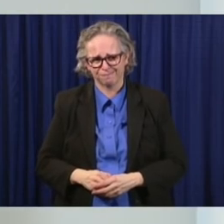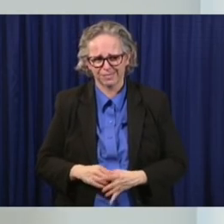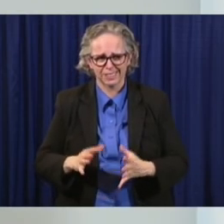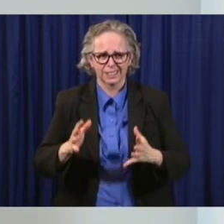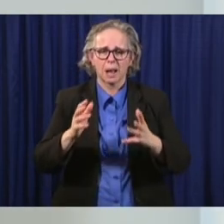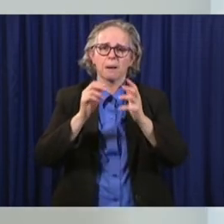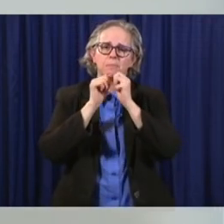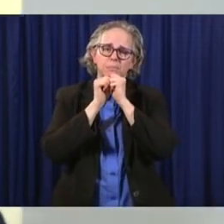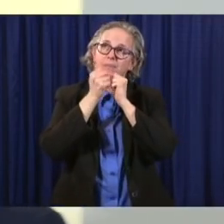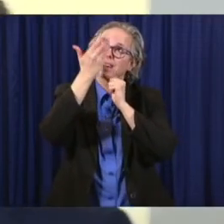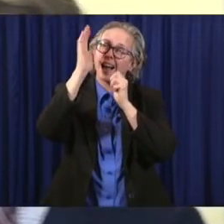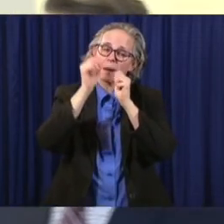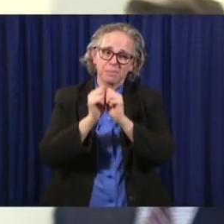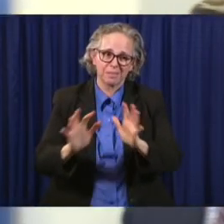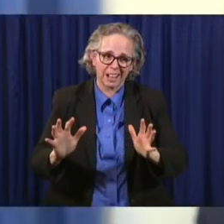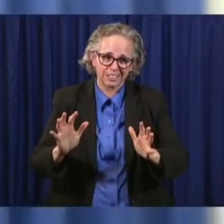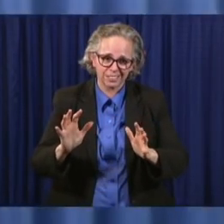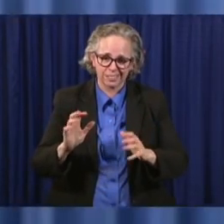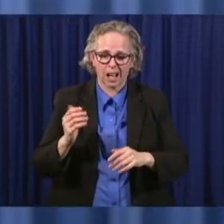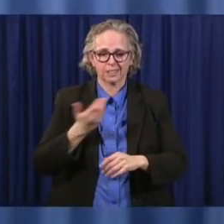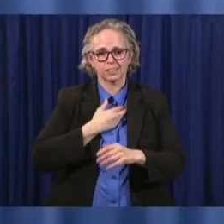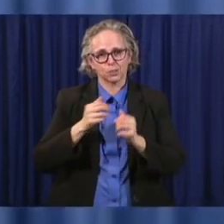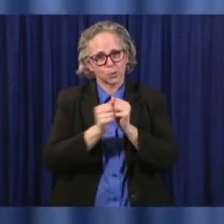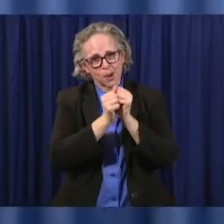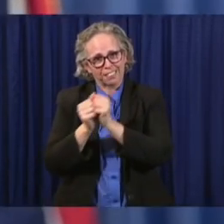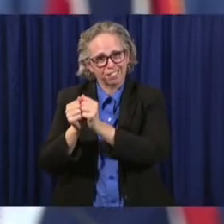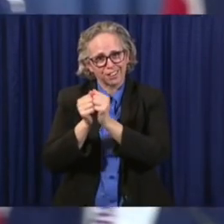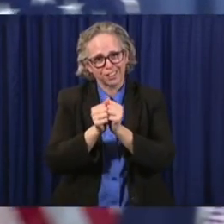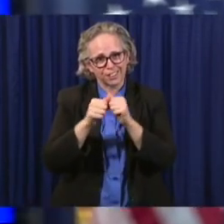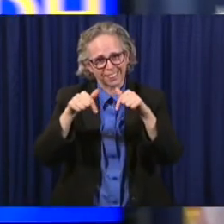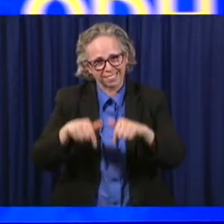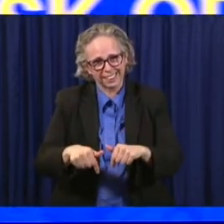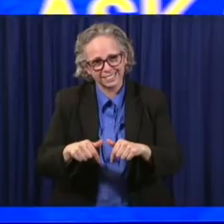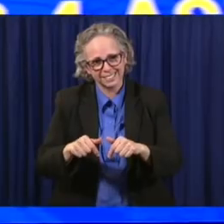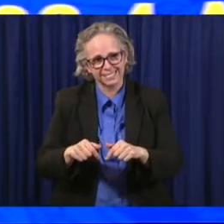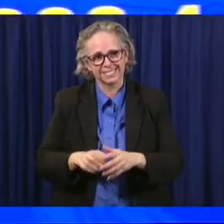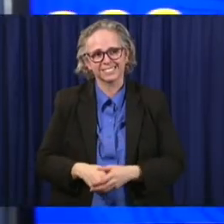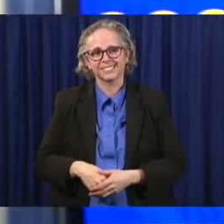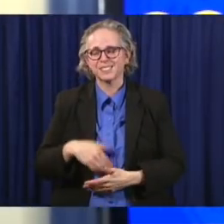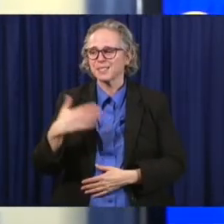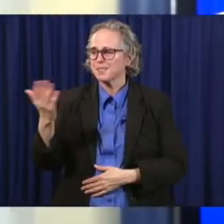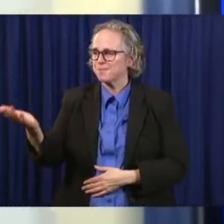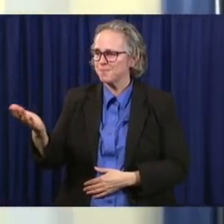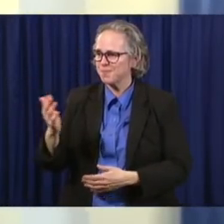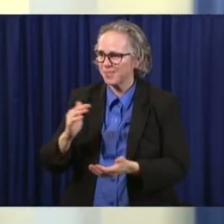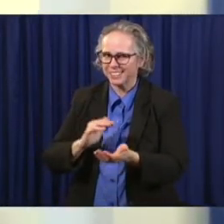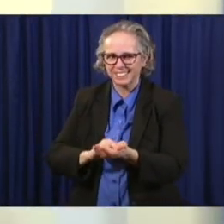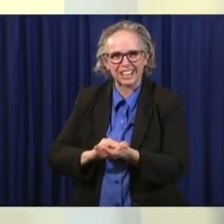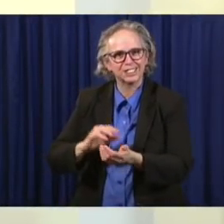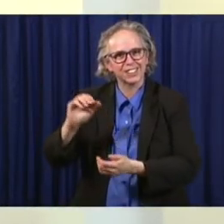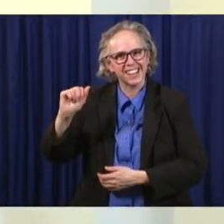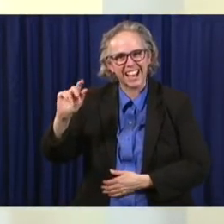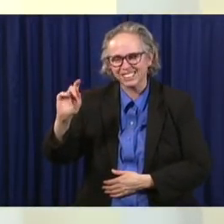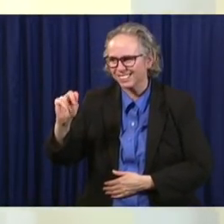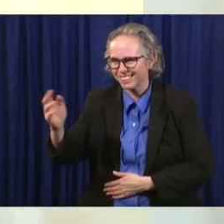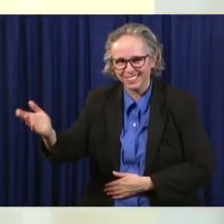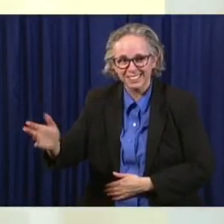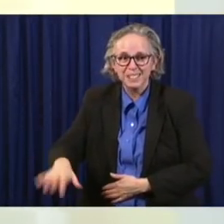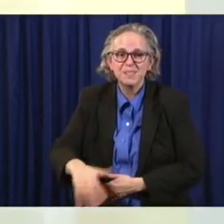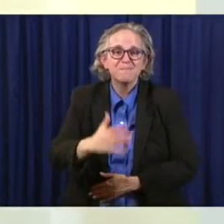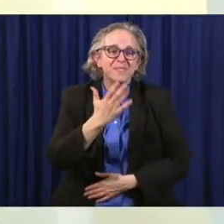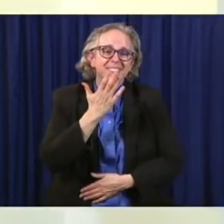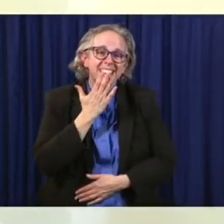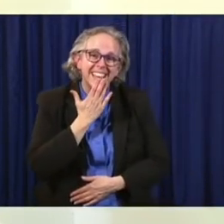this journey. Governor? Thanks, John. Dr. Acton. Thank you, Governor, Lieutenant Governor,